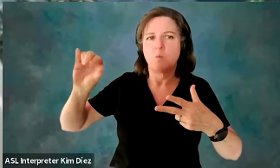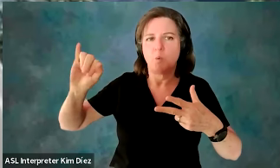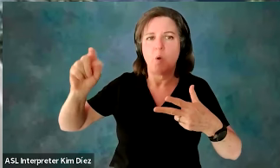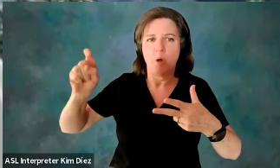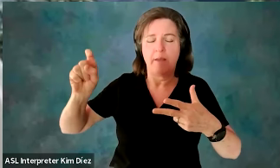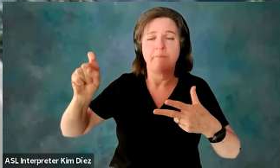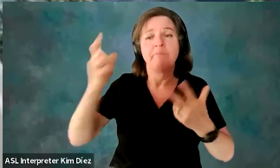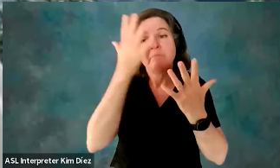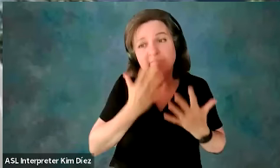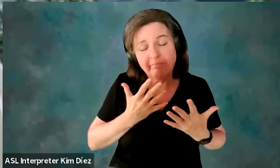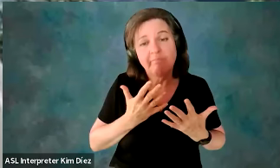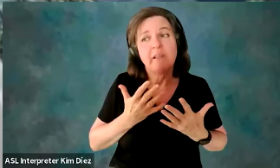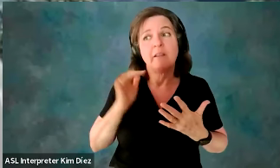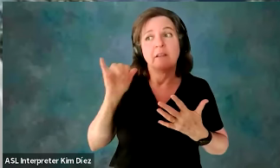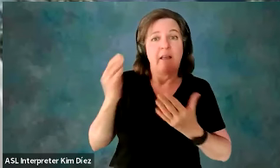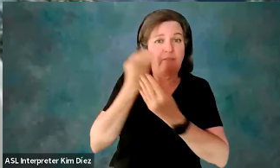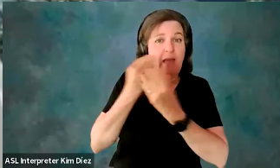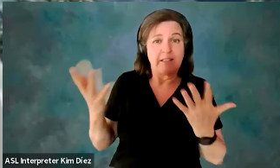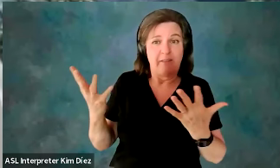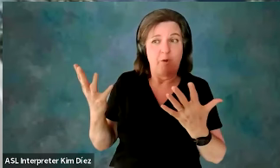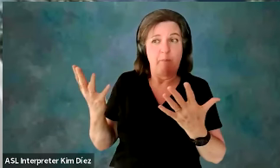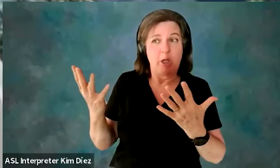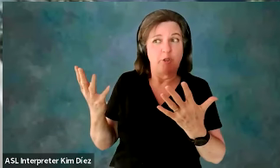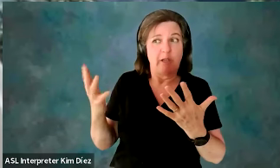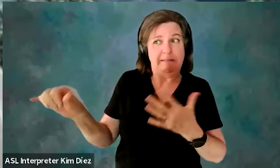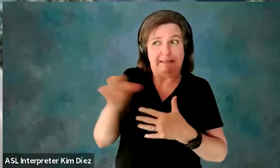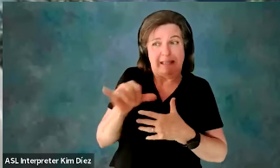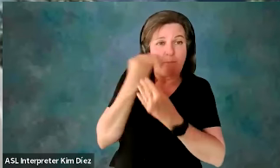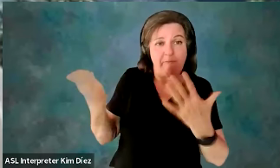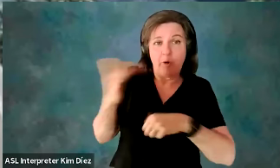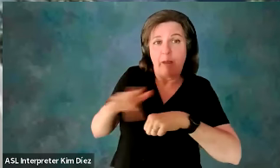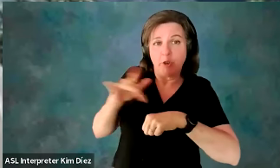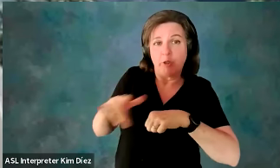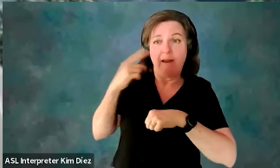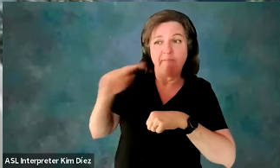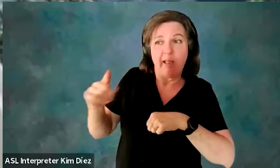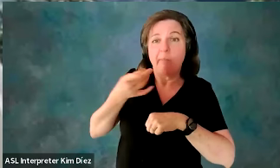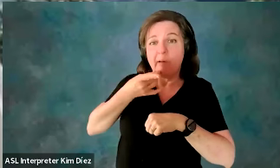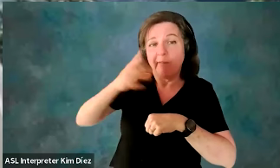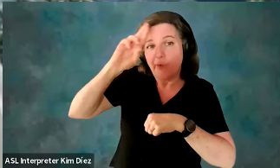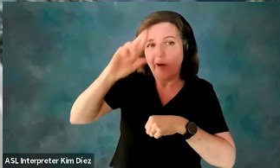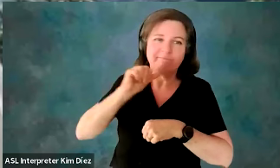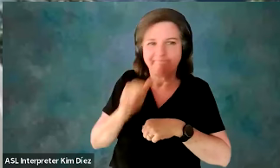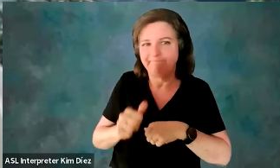Unfortunately, this information is not available for the Dominican Republic.